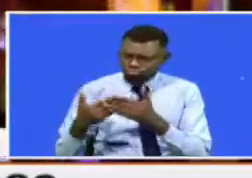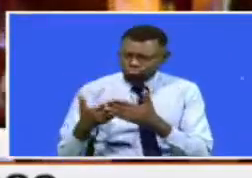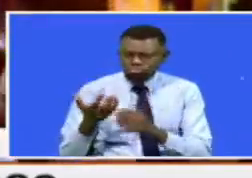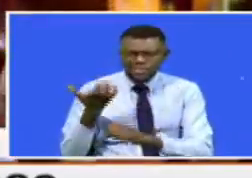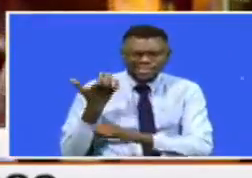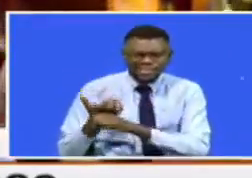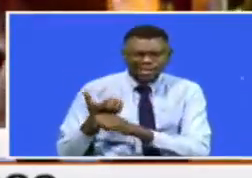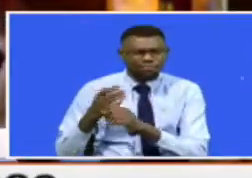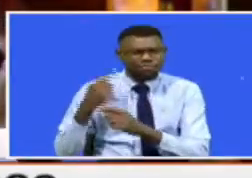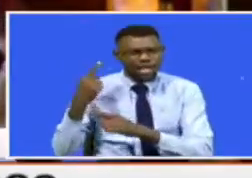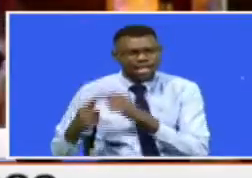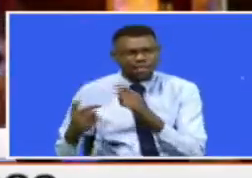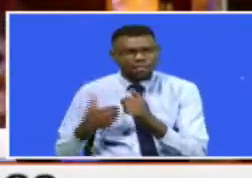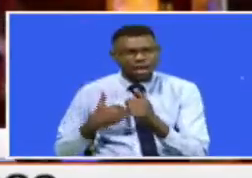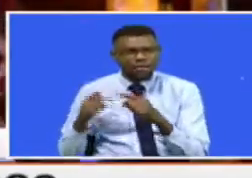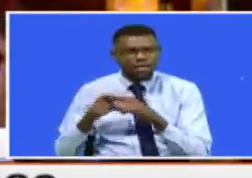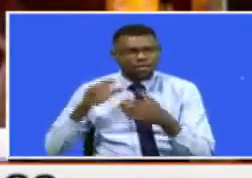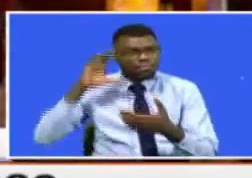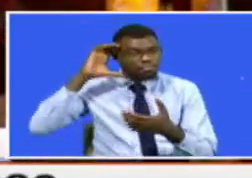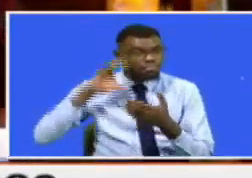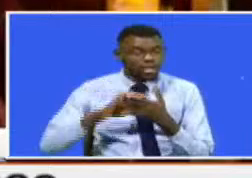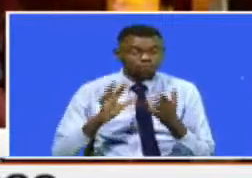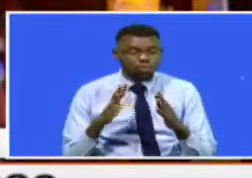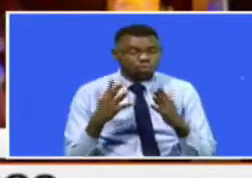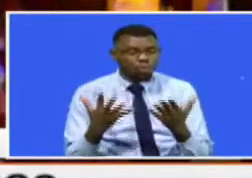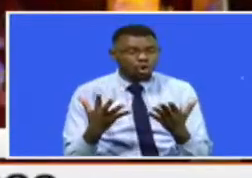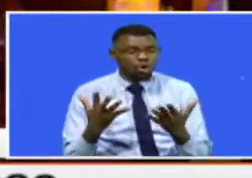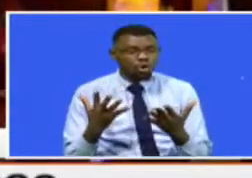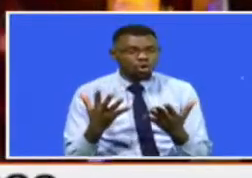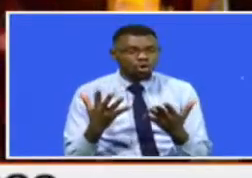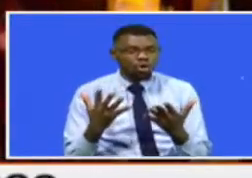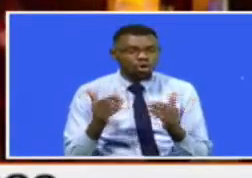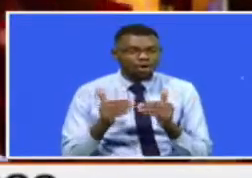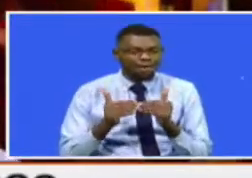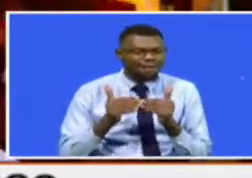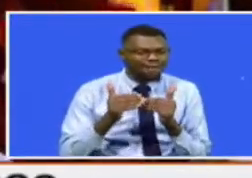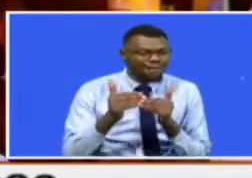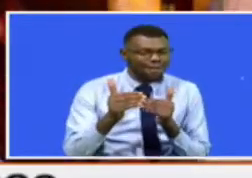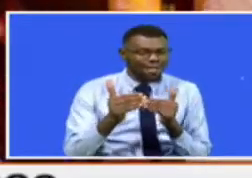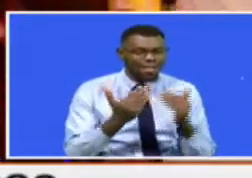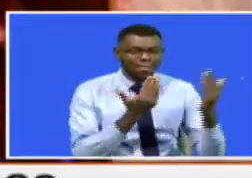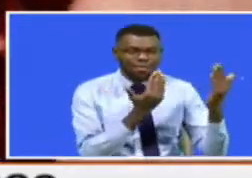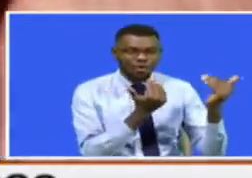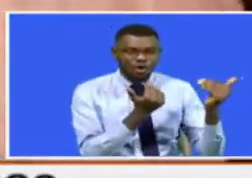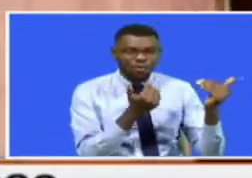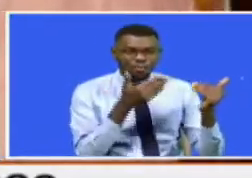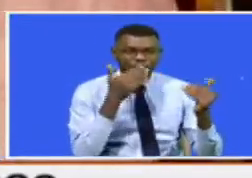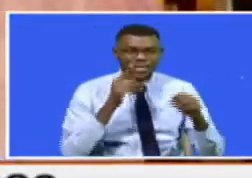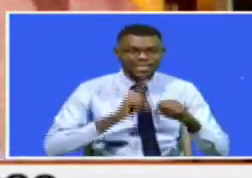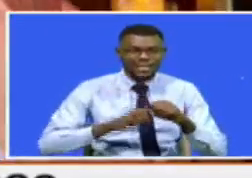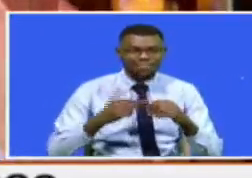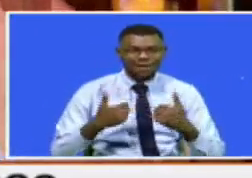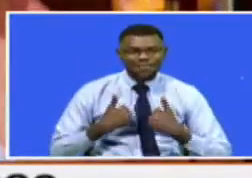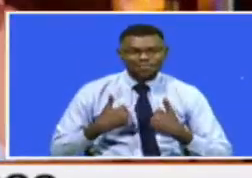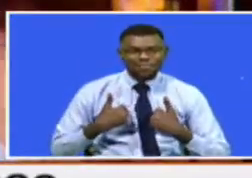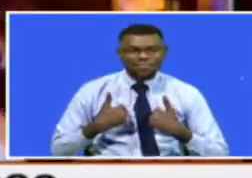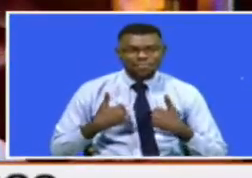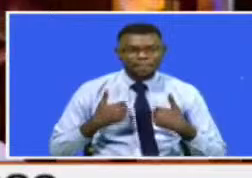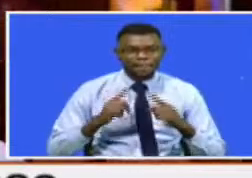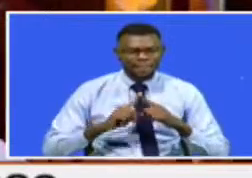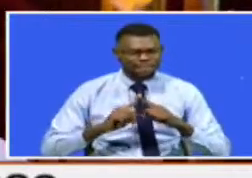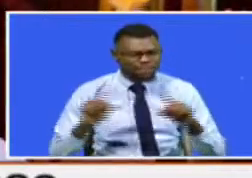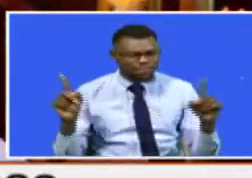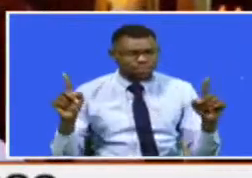year, and we believe that we can only look forward for better times to come, not only